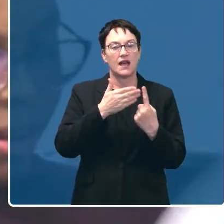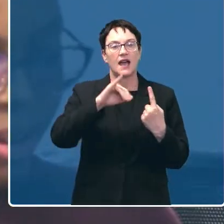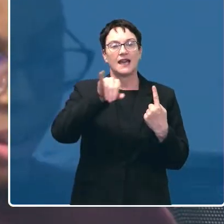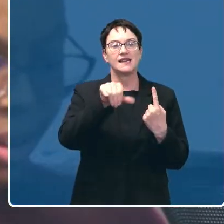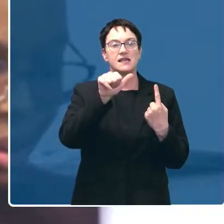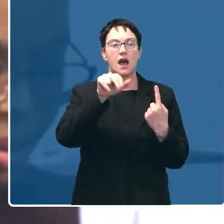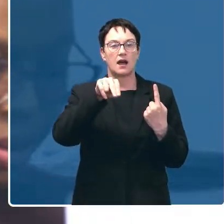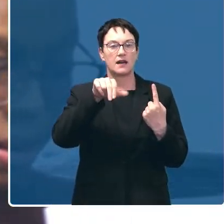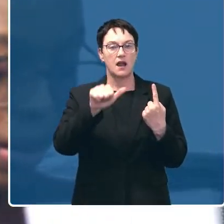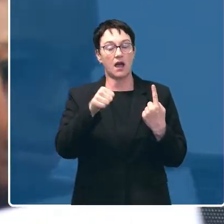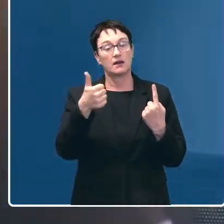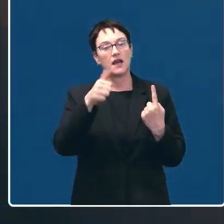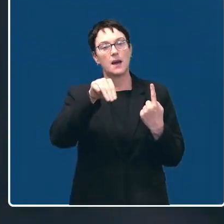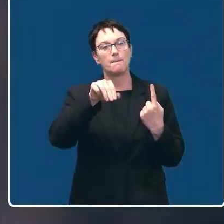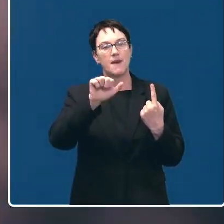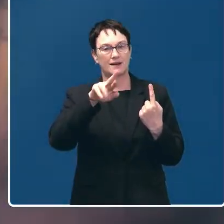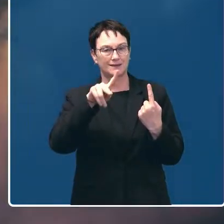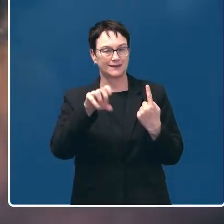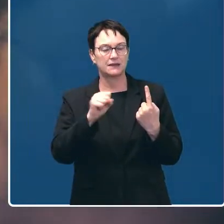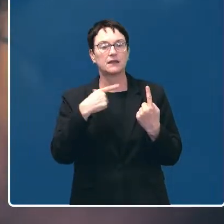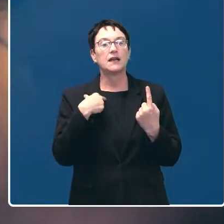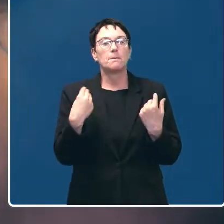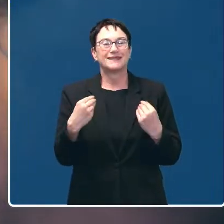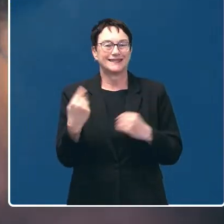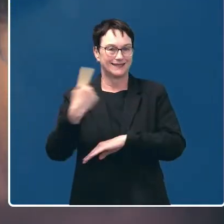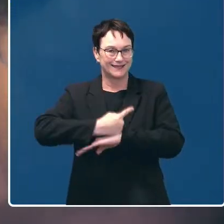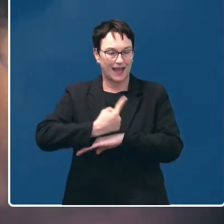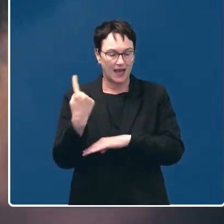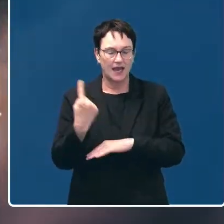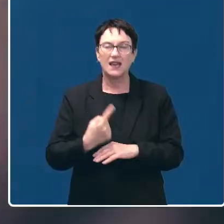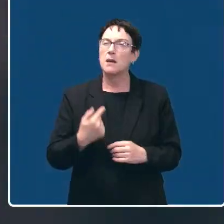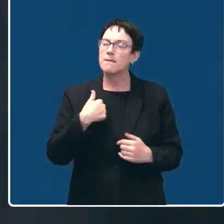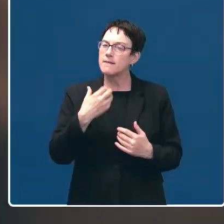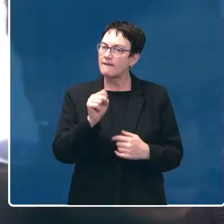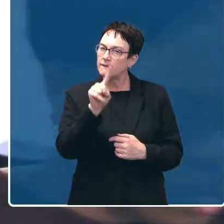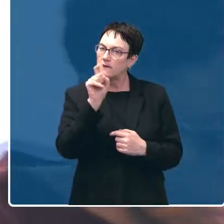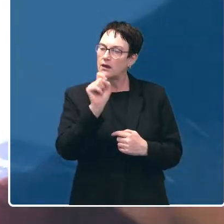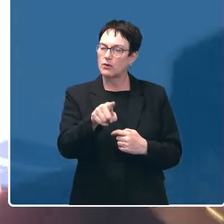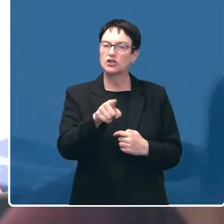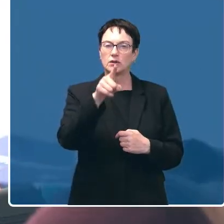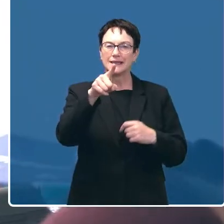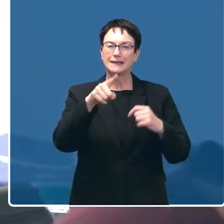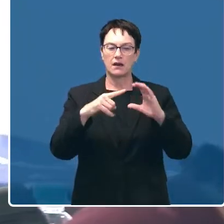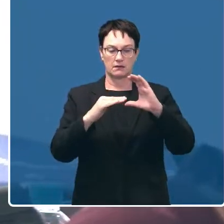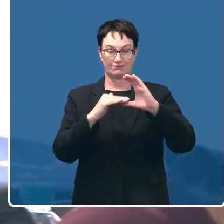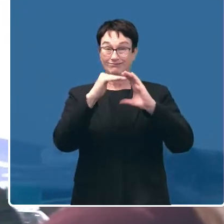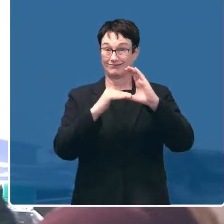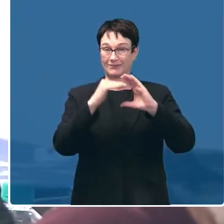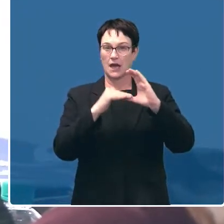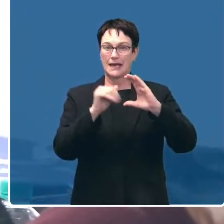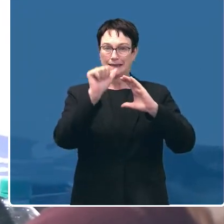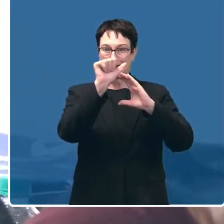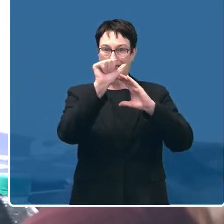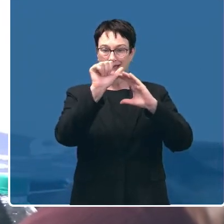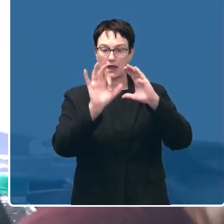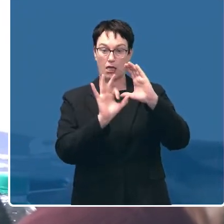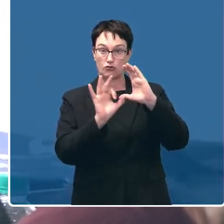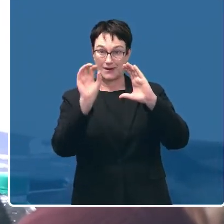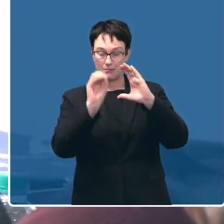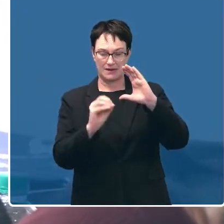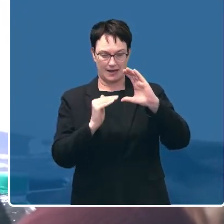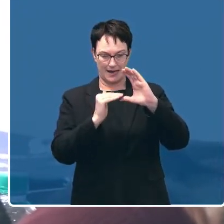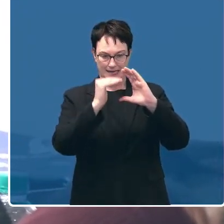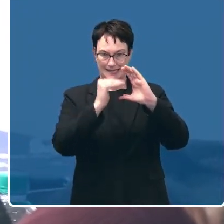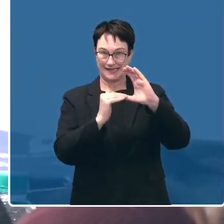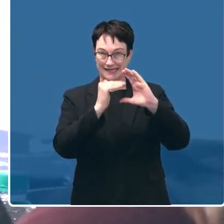Day. I have a question with regards to the target band. Deputy Governor Fundi Chazibana